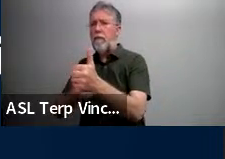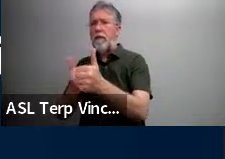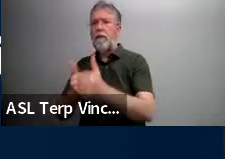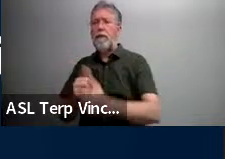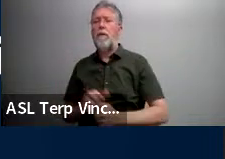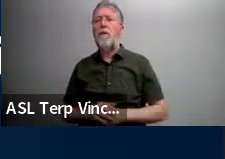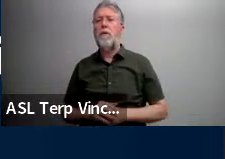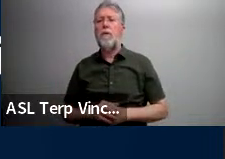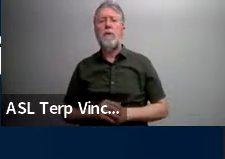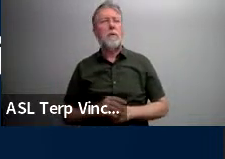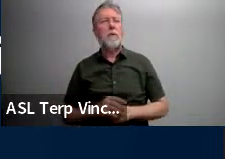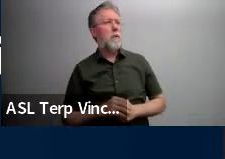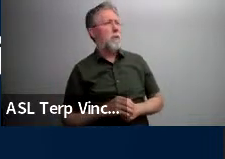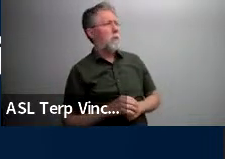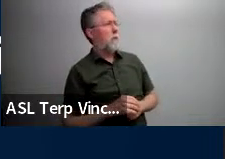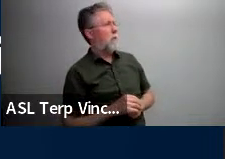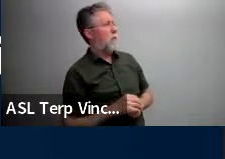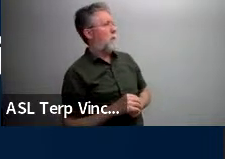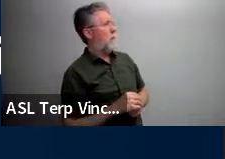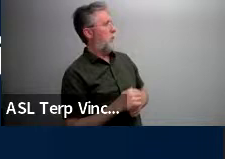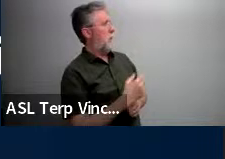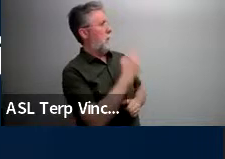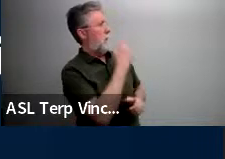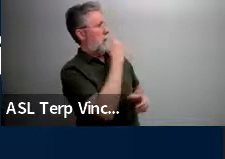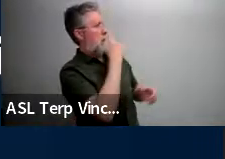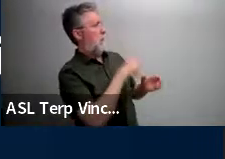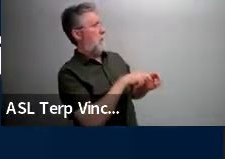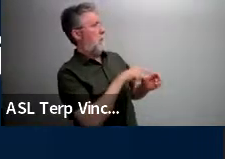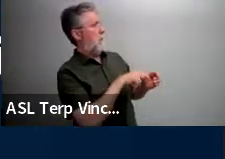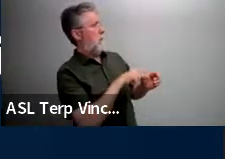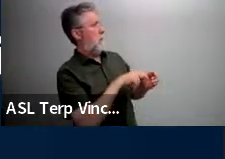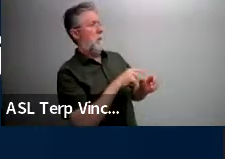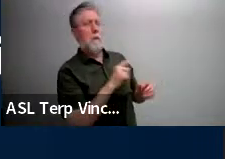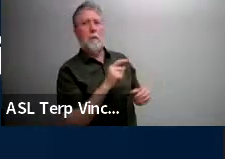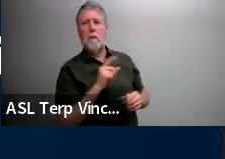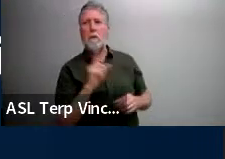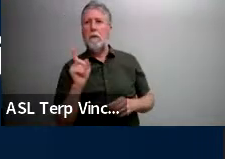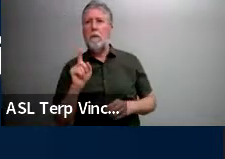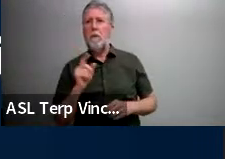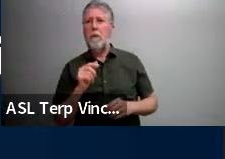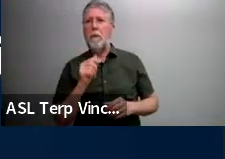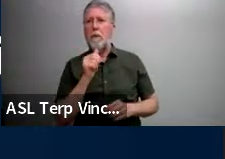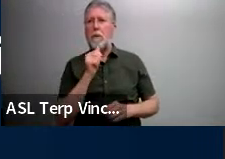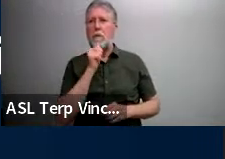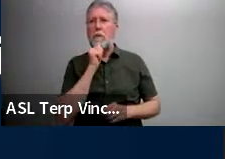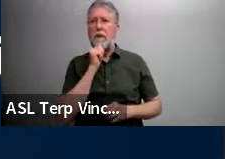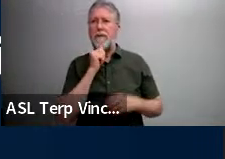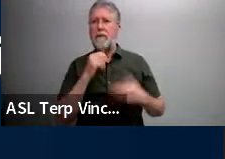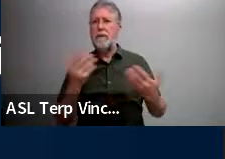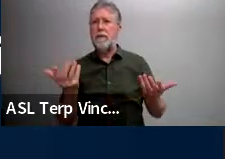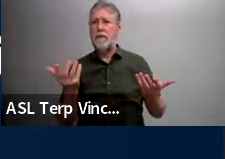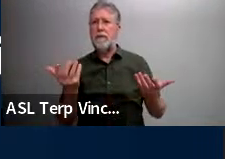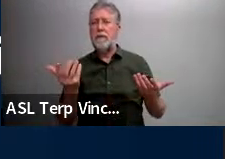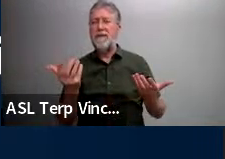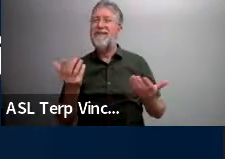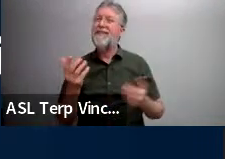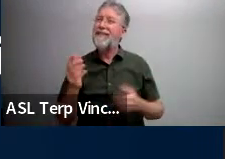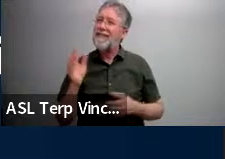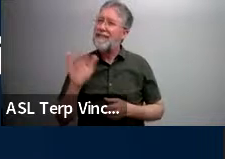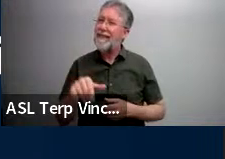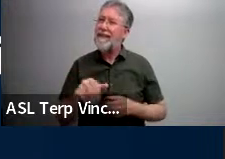privacy implications are for the individual. So here's another area where you can see these issues are